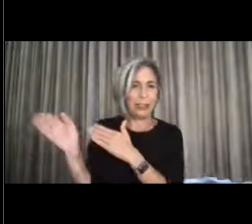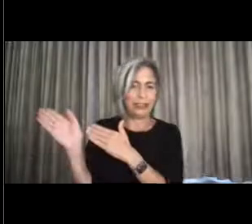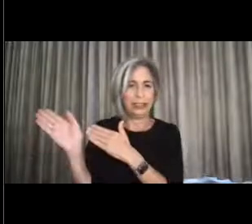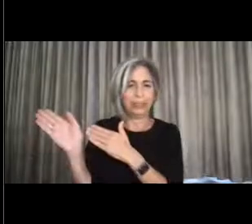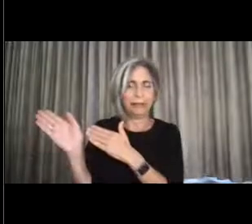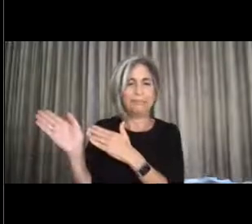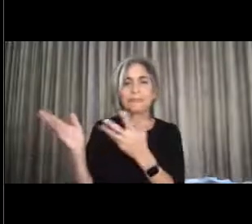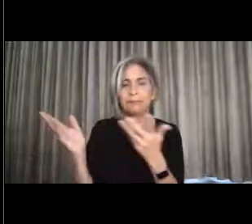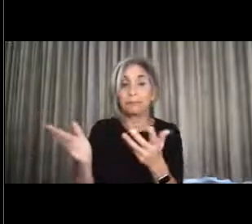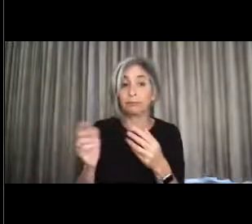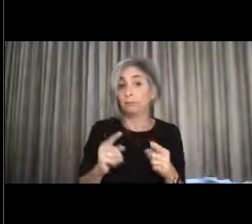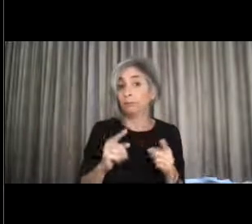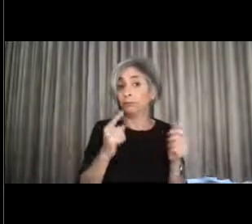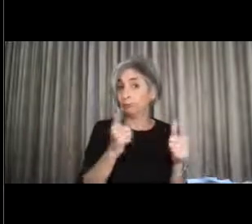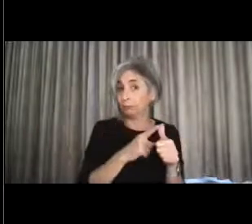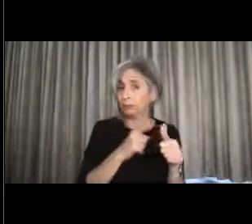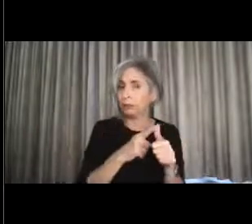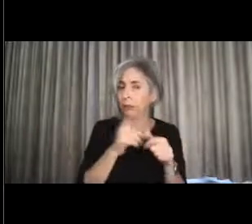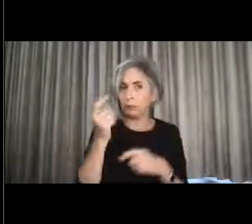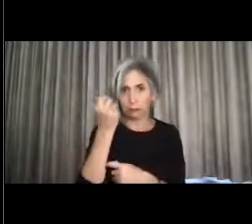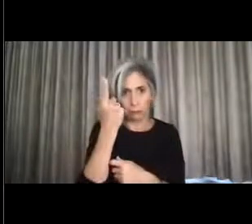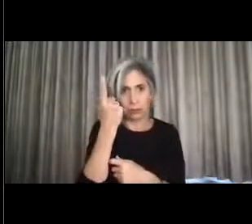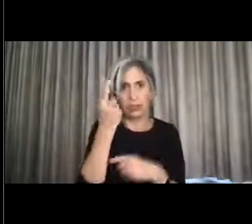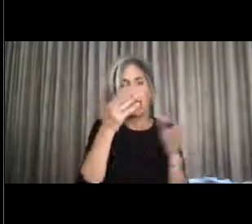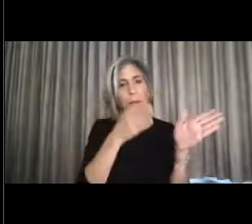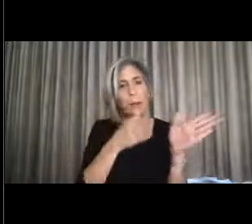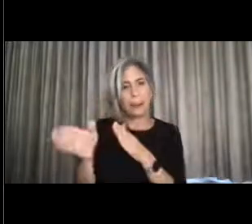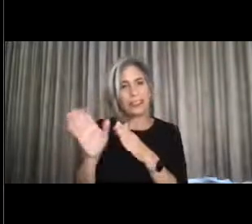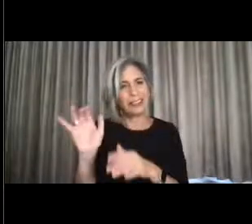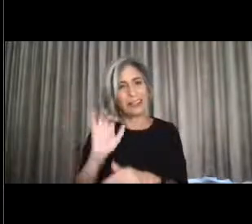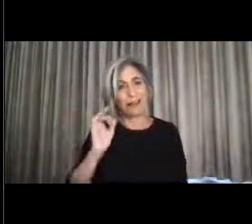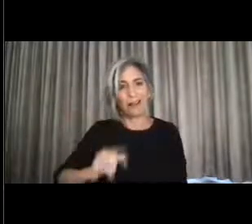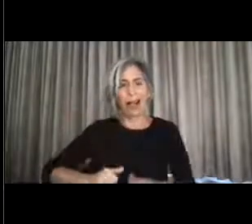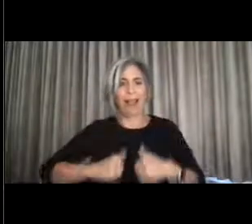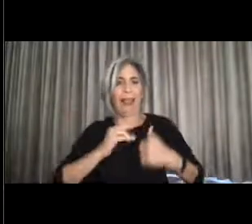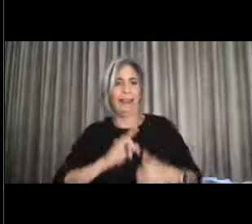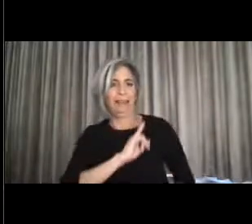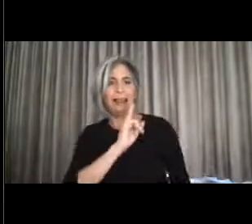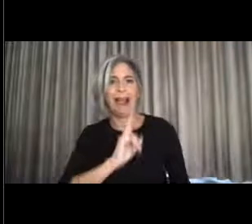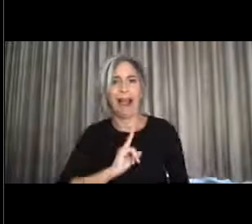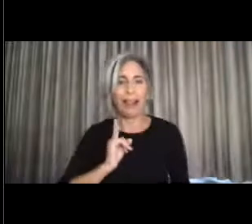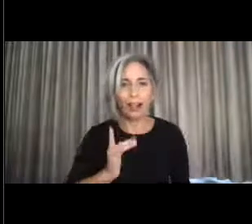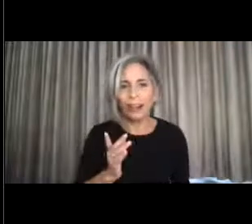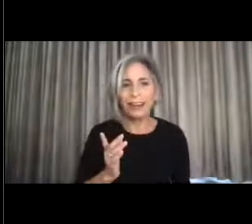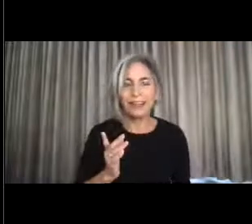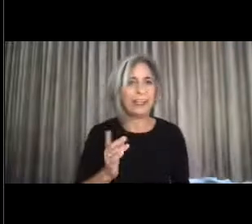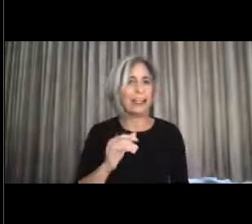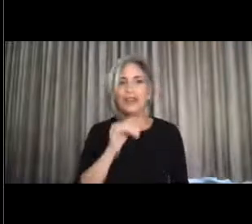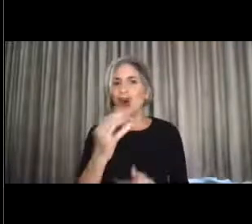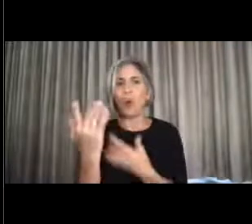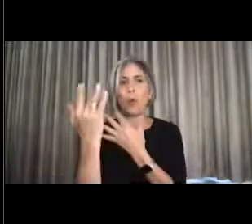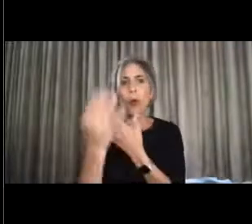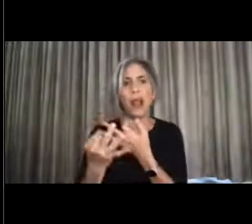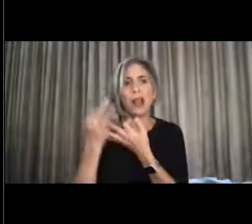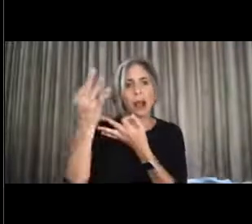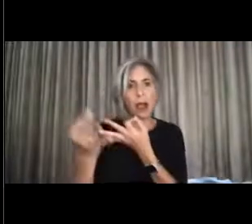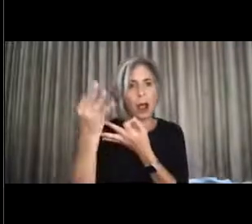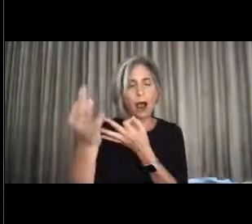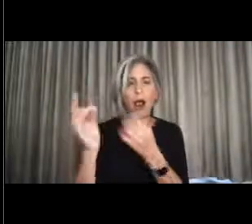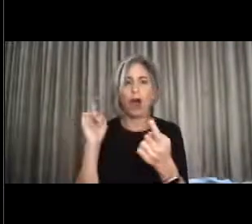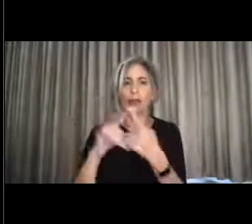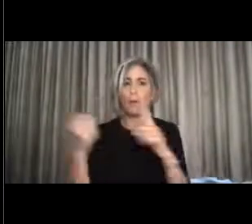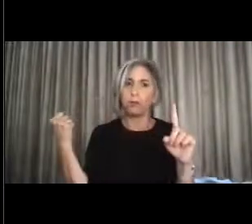is preparation is kind of a lifestyle living in South Florida. We're not going to wait until the event hits us to start preparing. I think